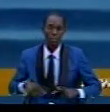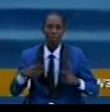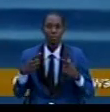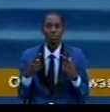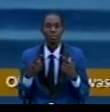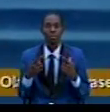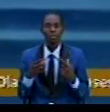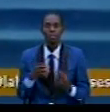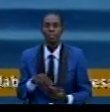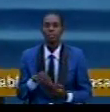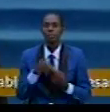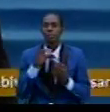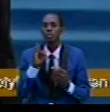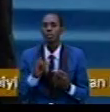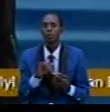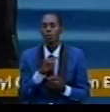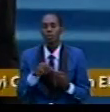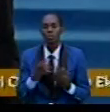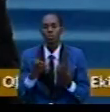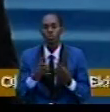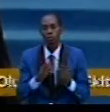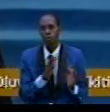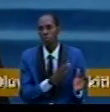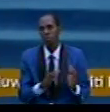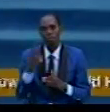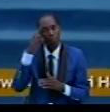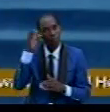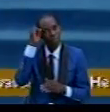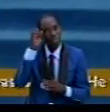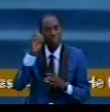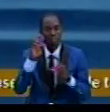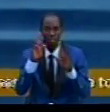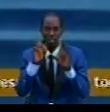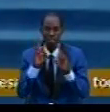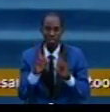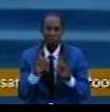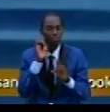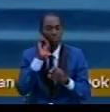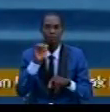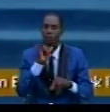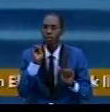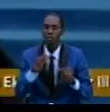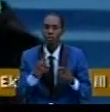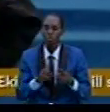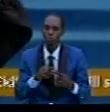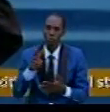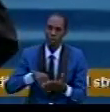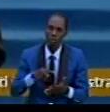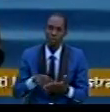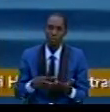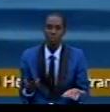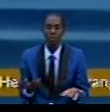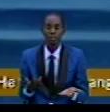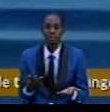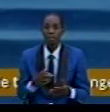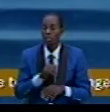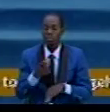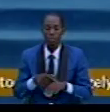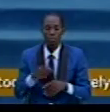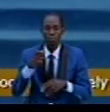especially when I want to prepare for an exam. I cannot read. When I want to read, it will start paining me.